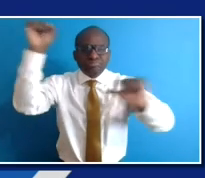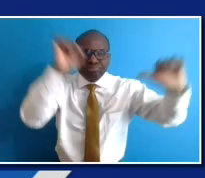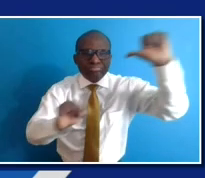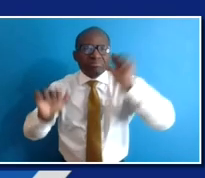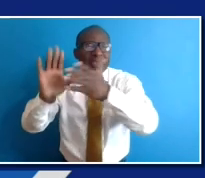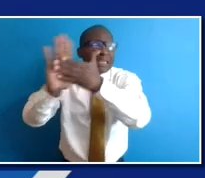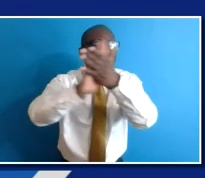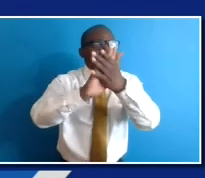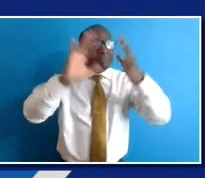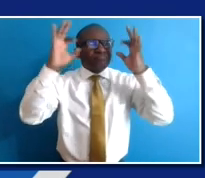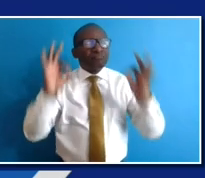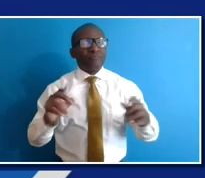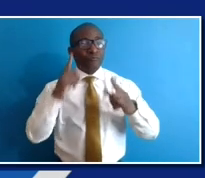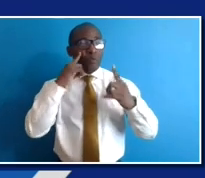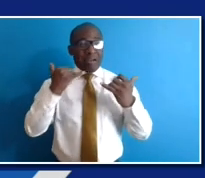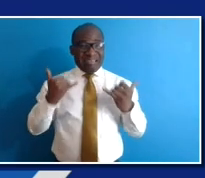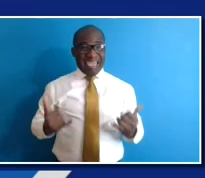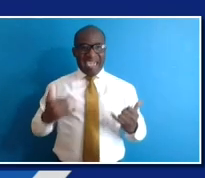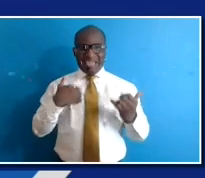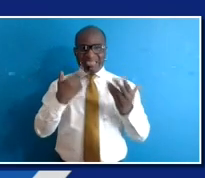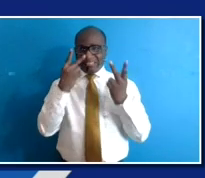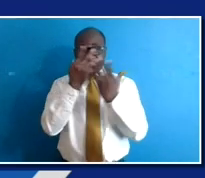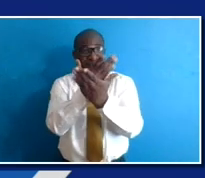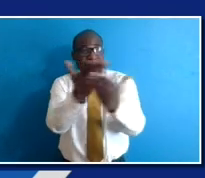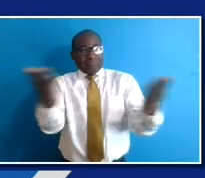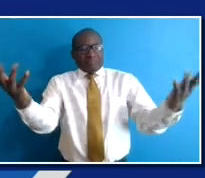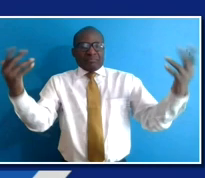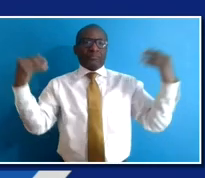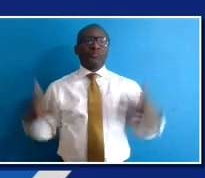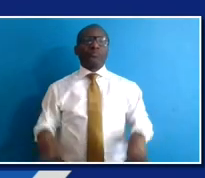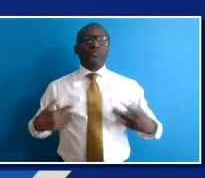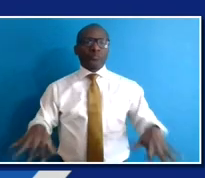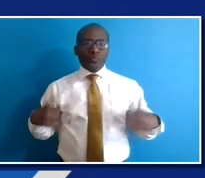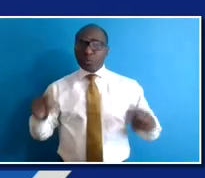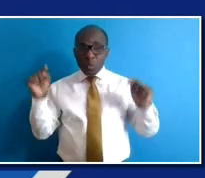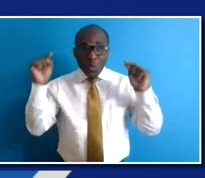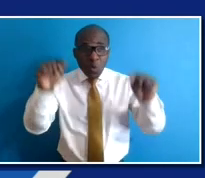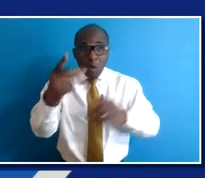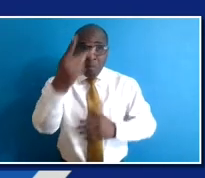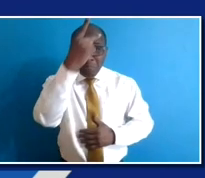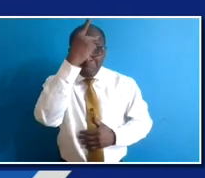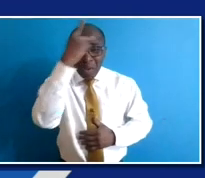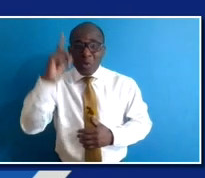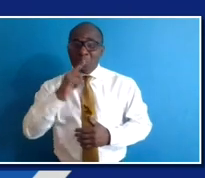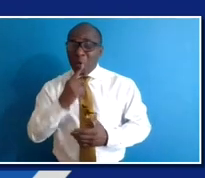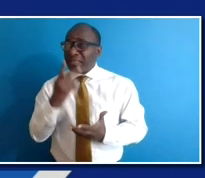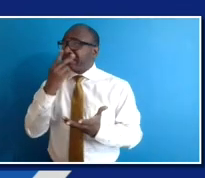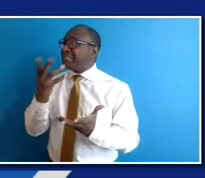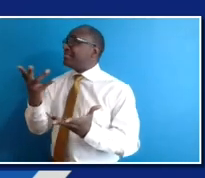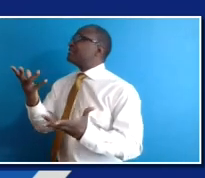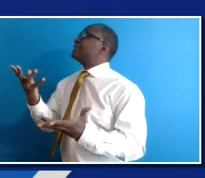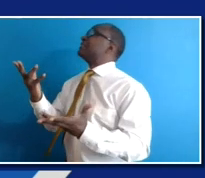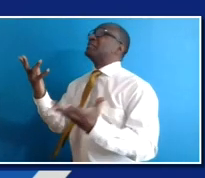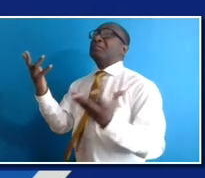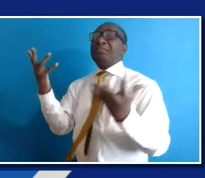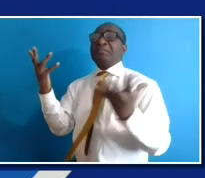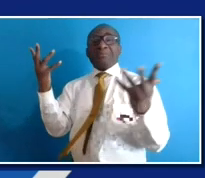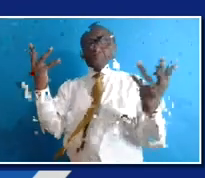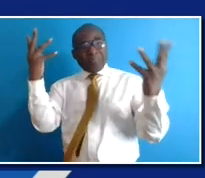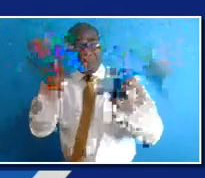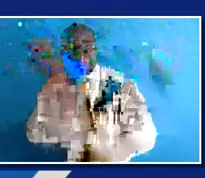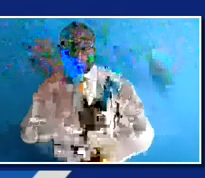parks. As the county executive mentioned, some of the facilities we've had to close. We're not having the ethnic festivals